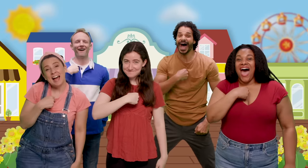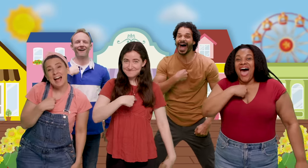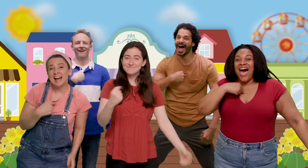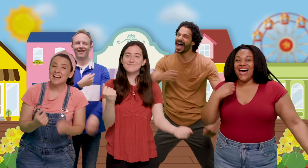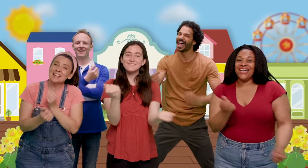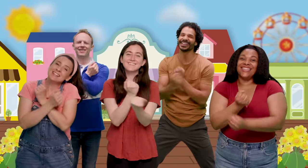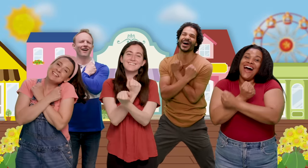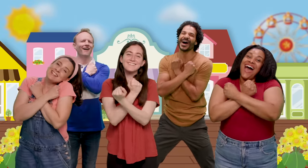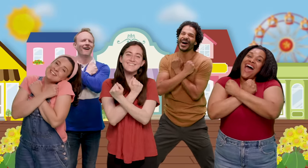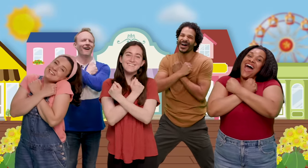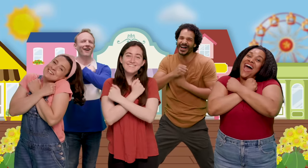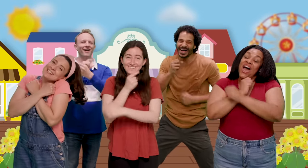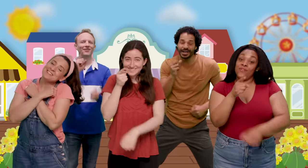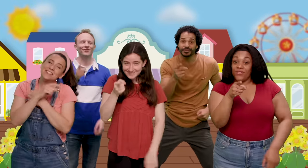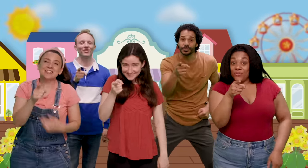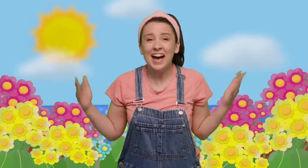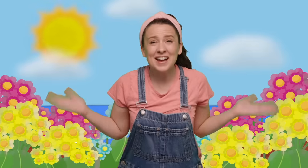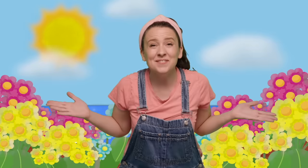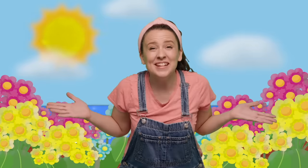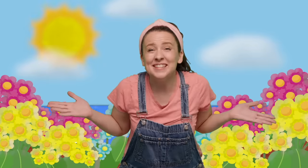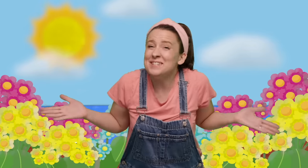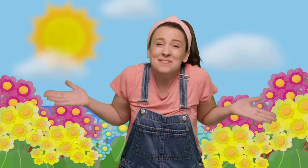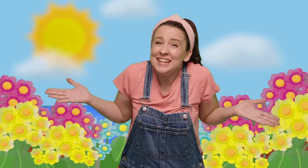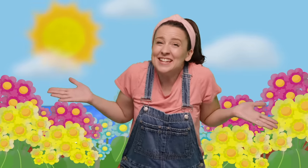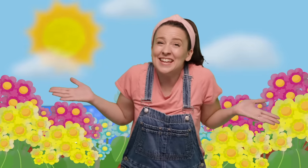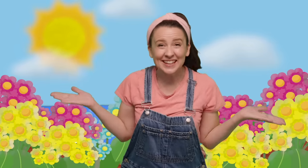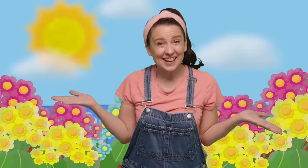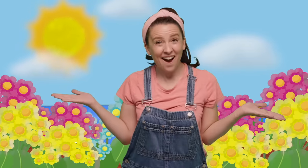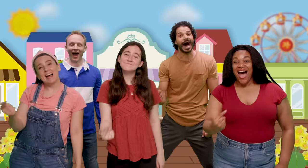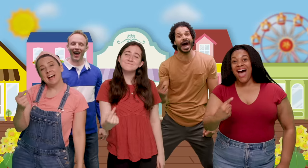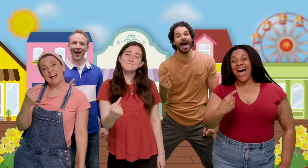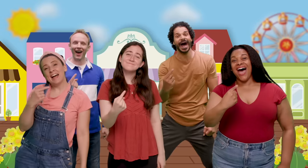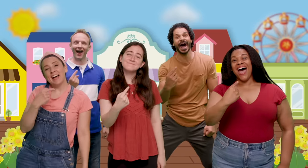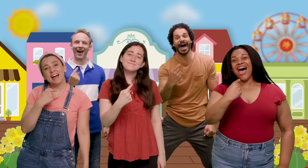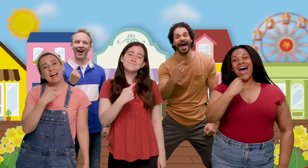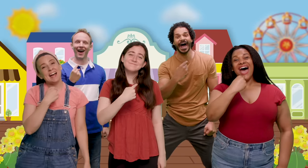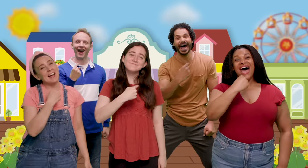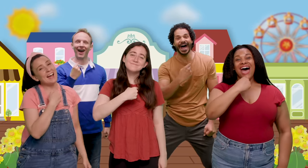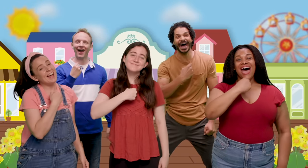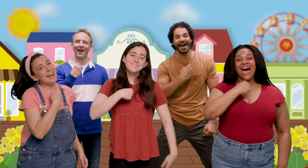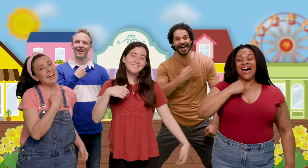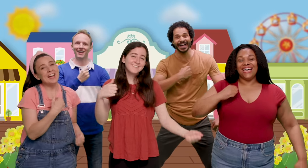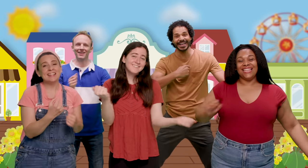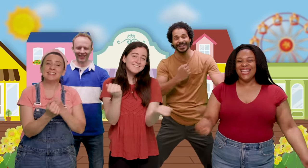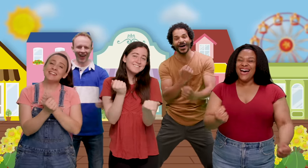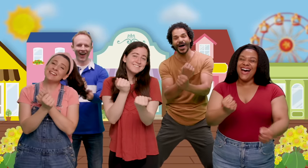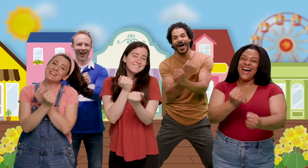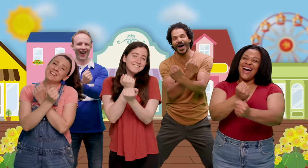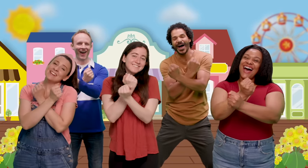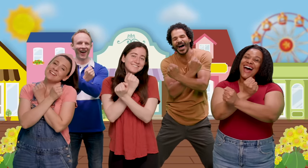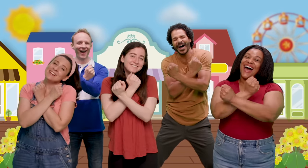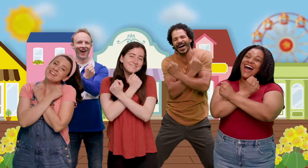skinnamarink-a-doo, I love you. I really mean it. I